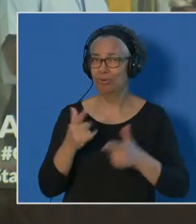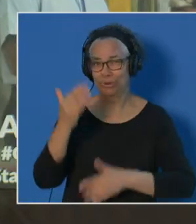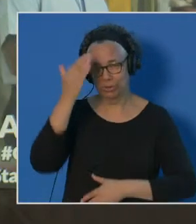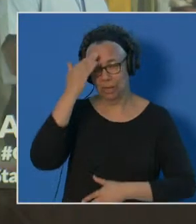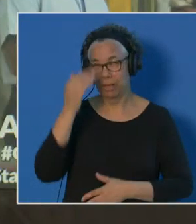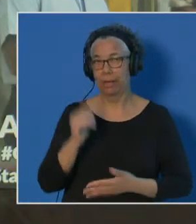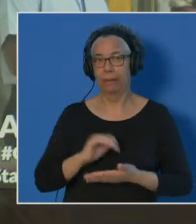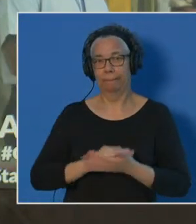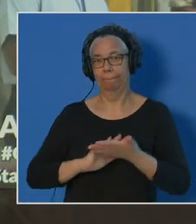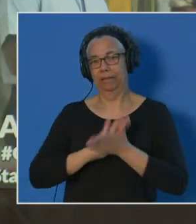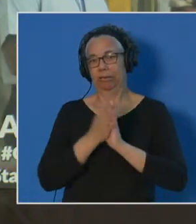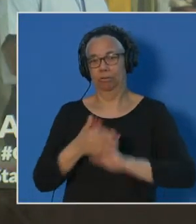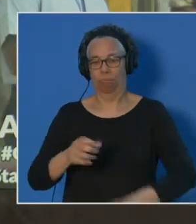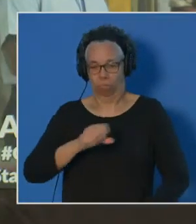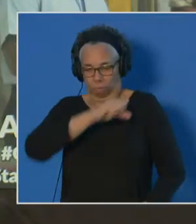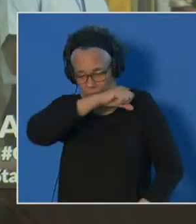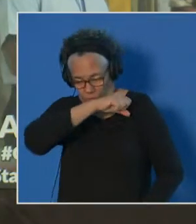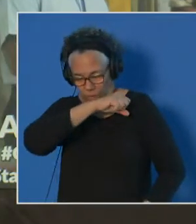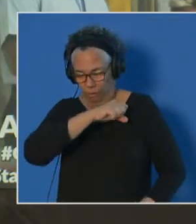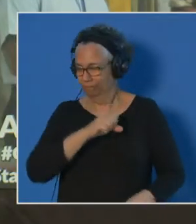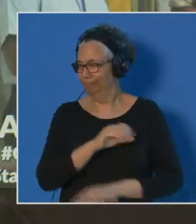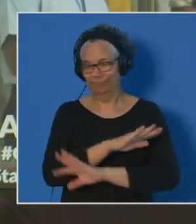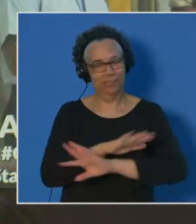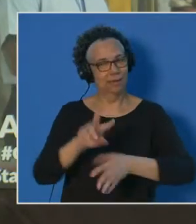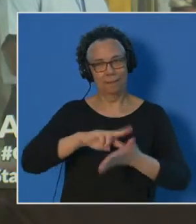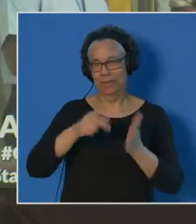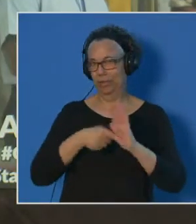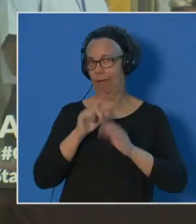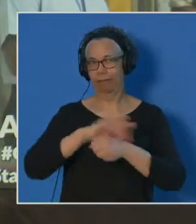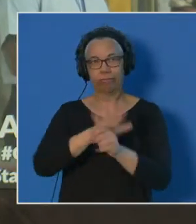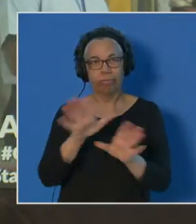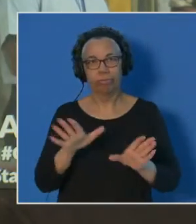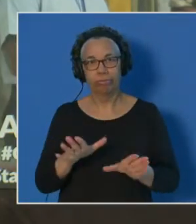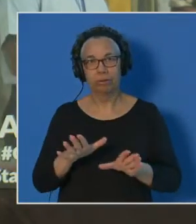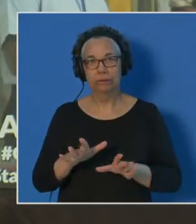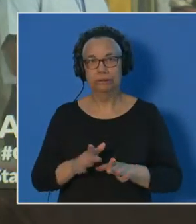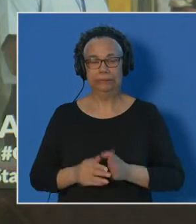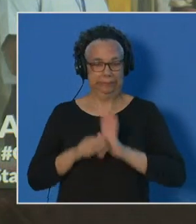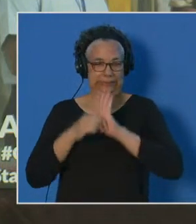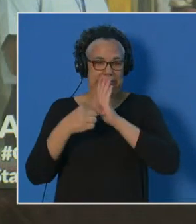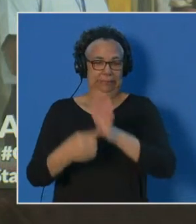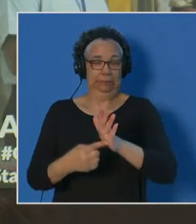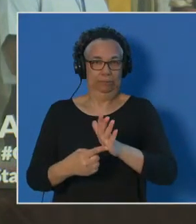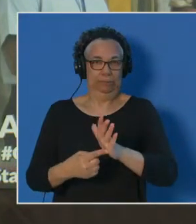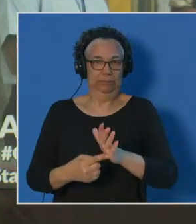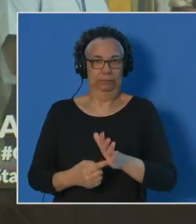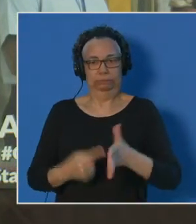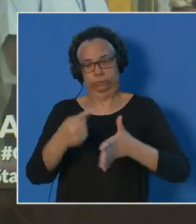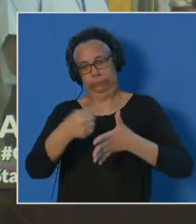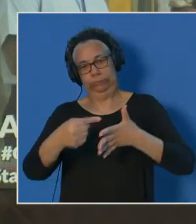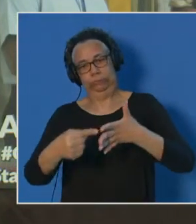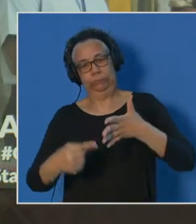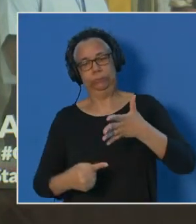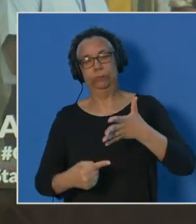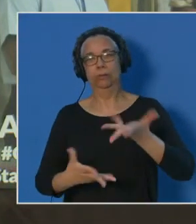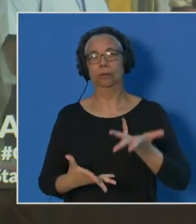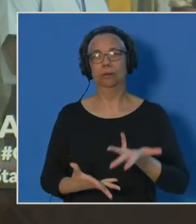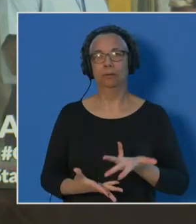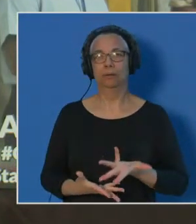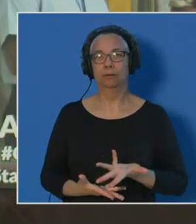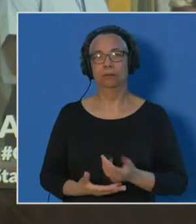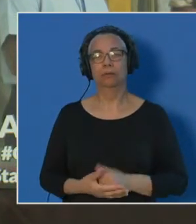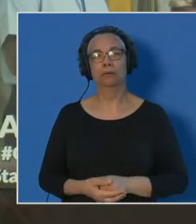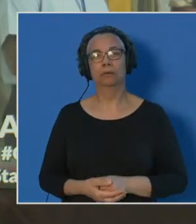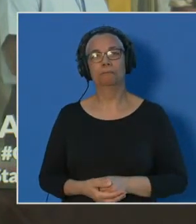mean that they have the coronavirus. I mean, the symptoms for the coronavirus are encountered in a number of particular